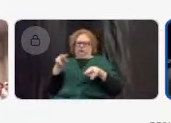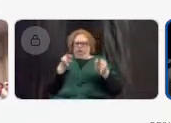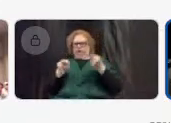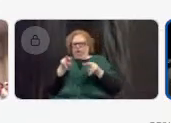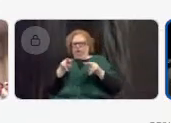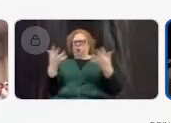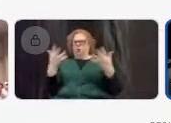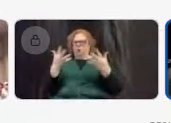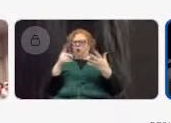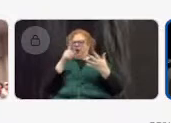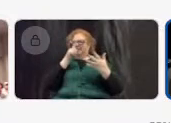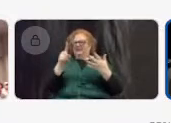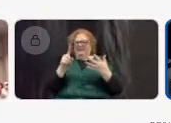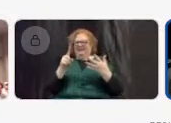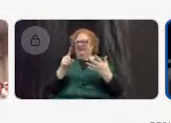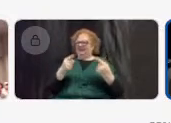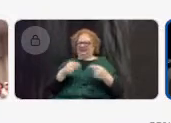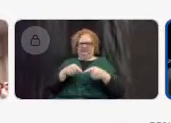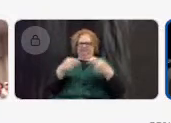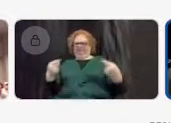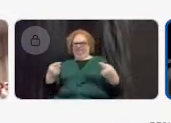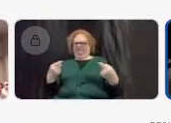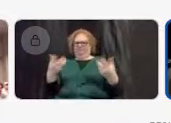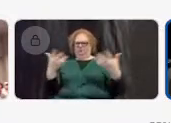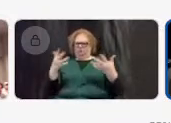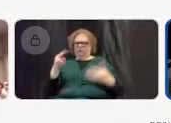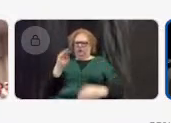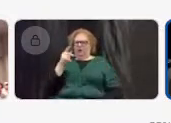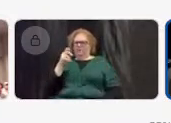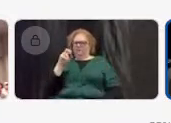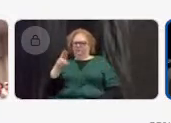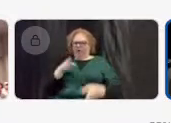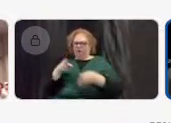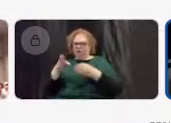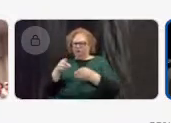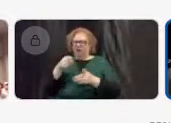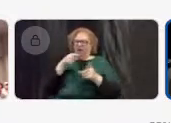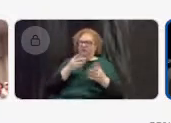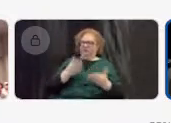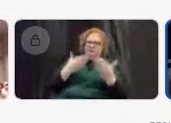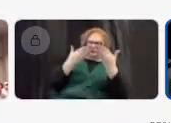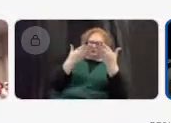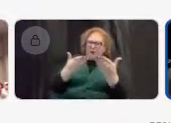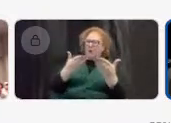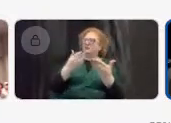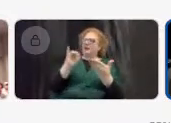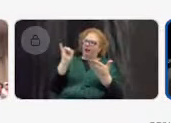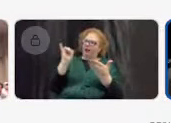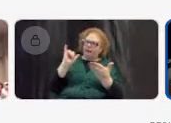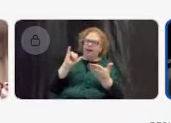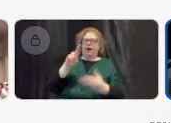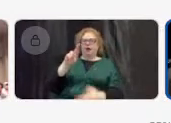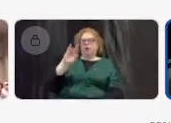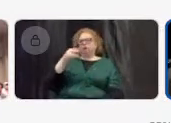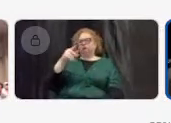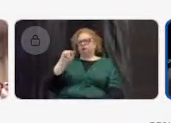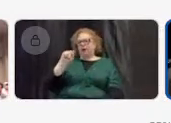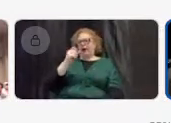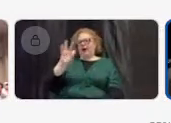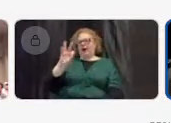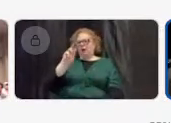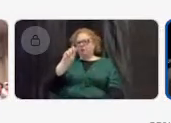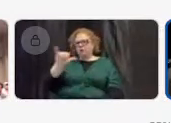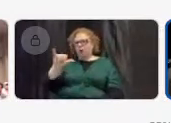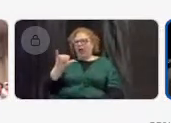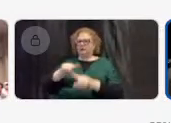they proposing to dedicate the right-of-way? Are they proposing, so any variances for us would be